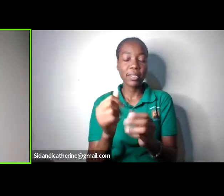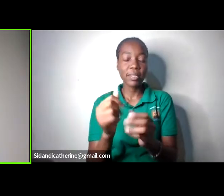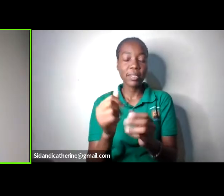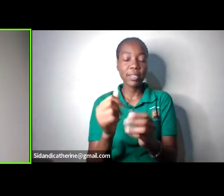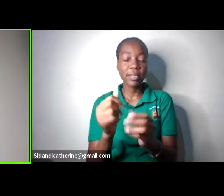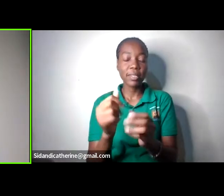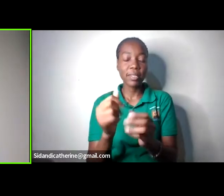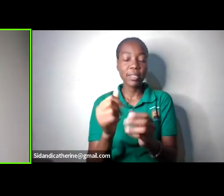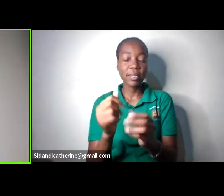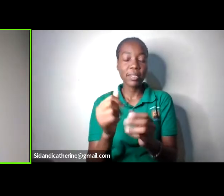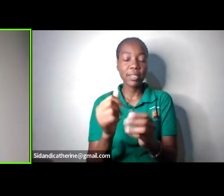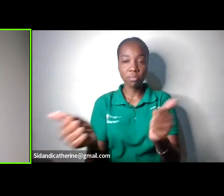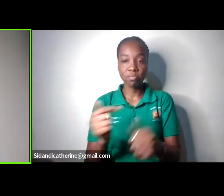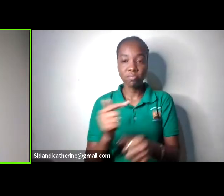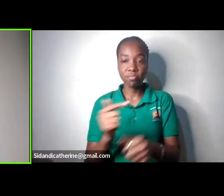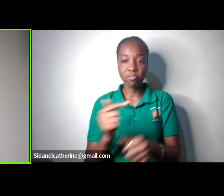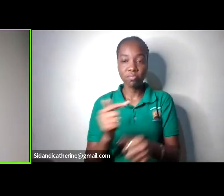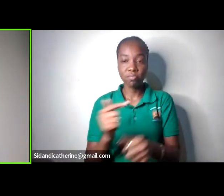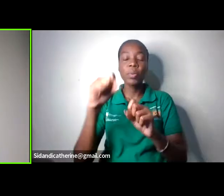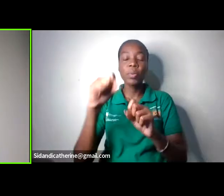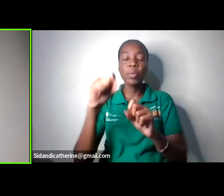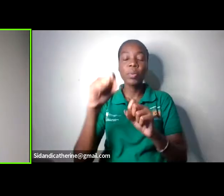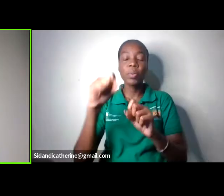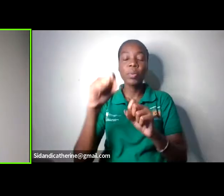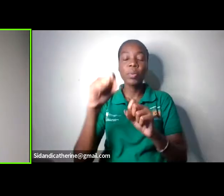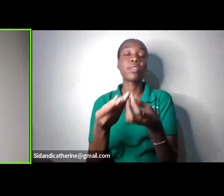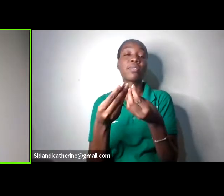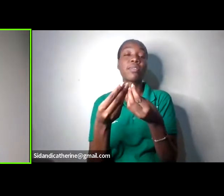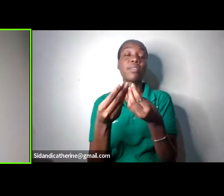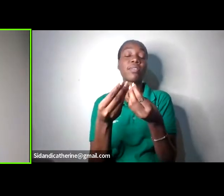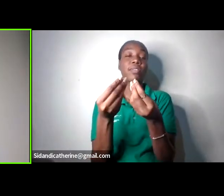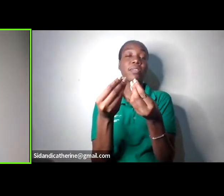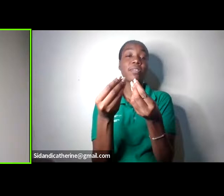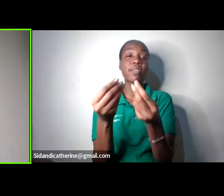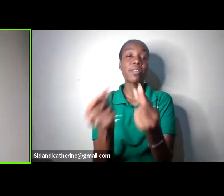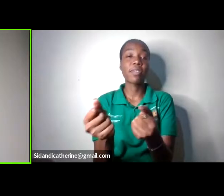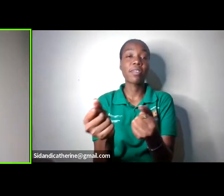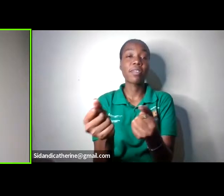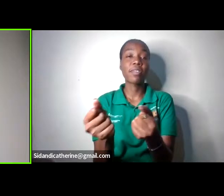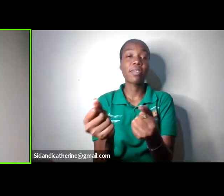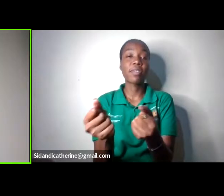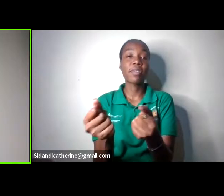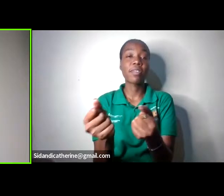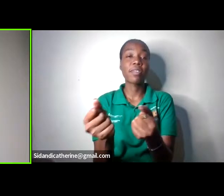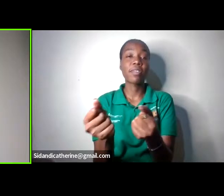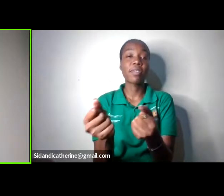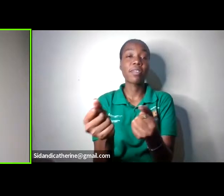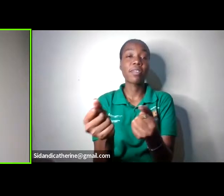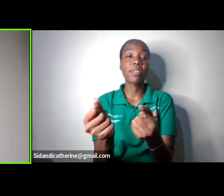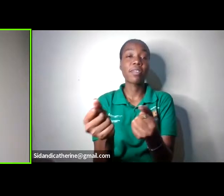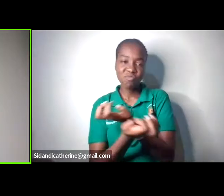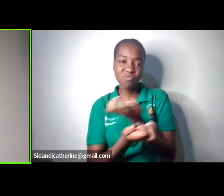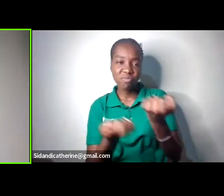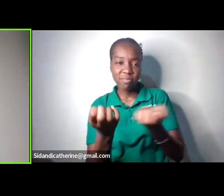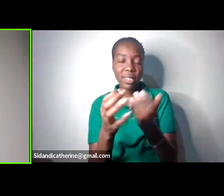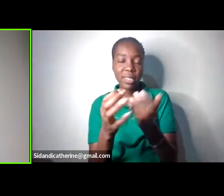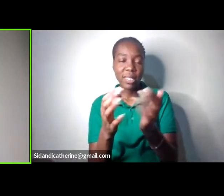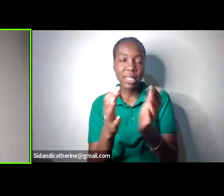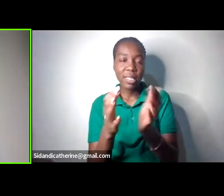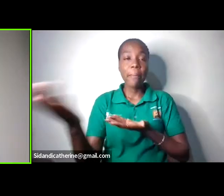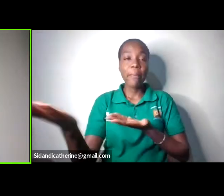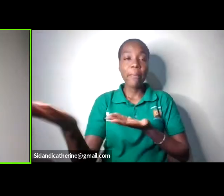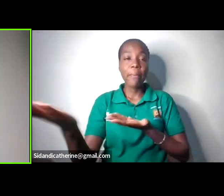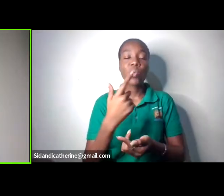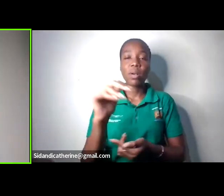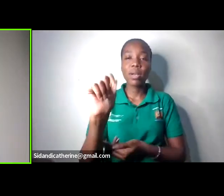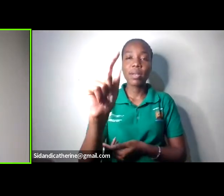to demystify issues in employment and entrepreneurship. It is brought to you by Atara Solutions in a partnership with a number